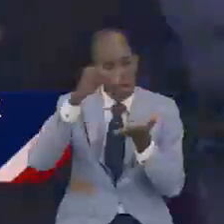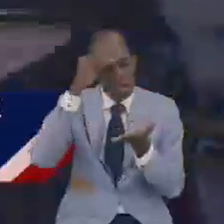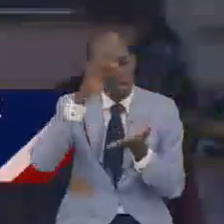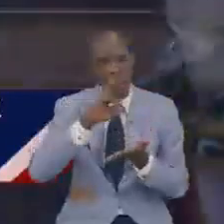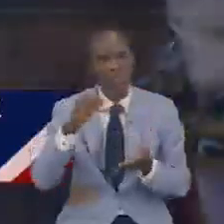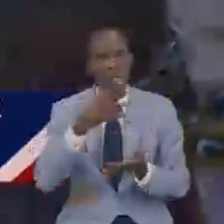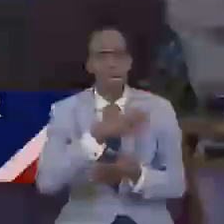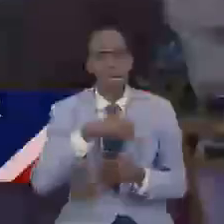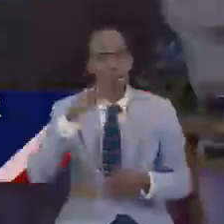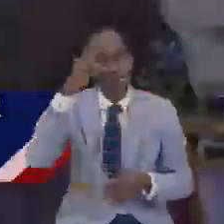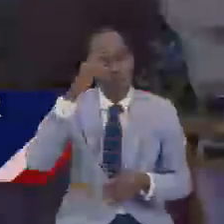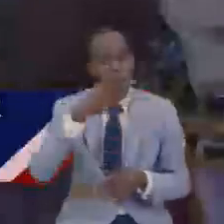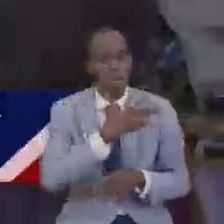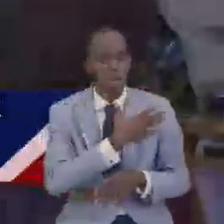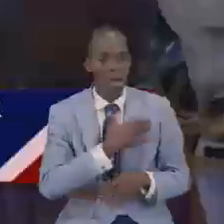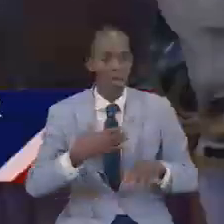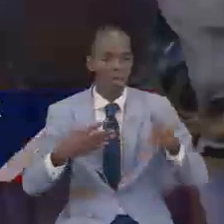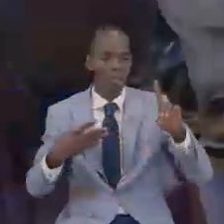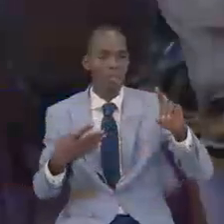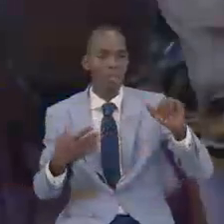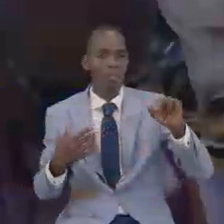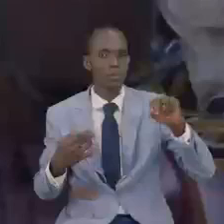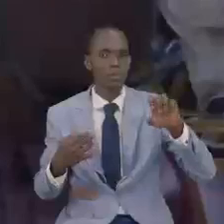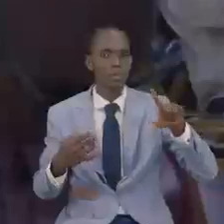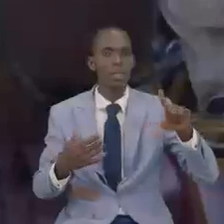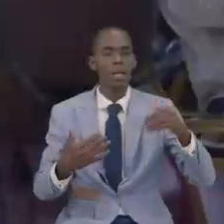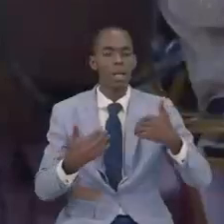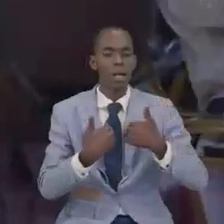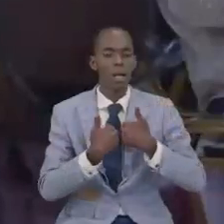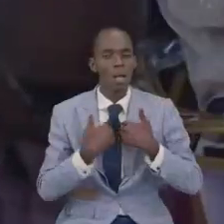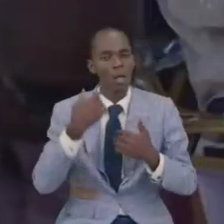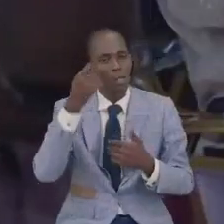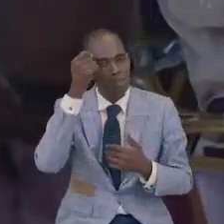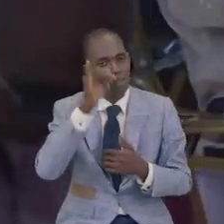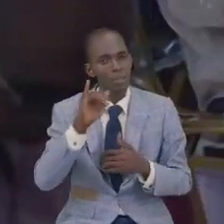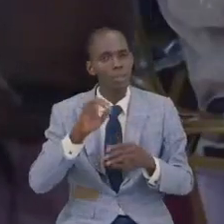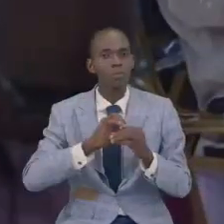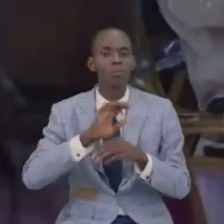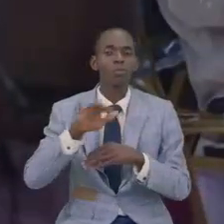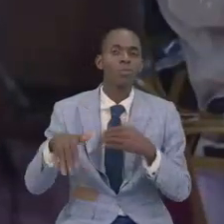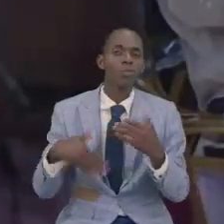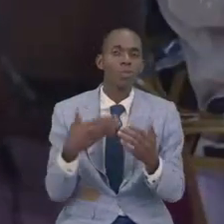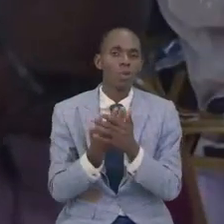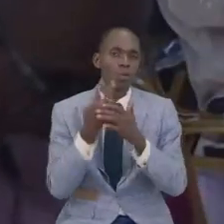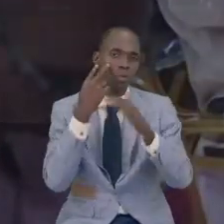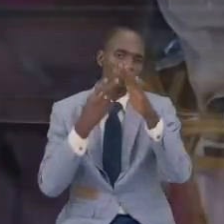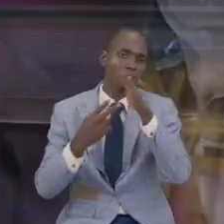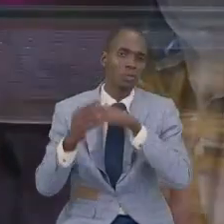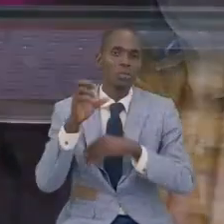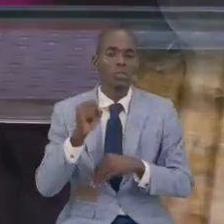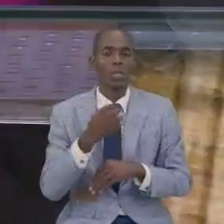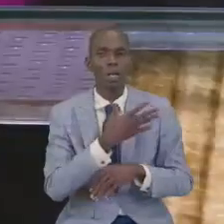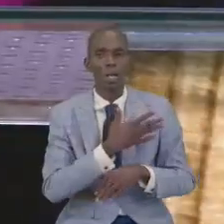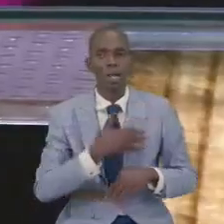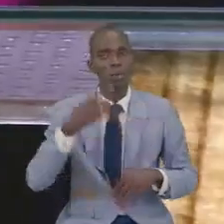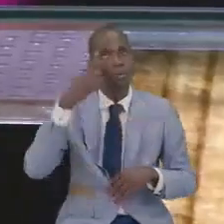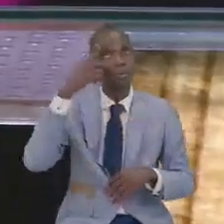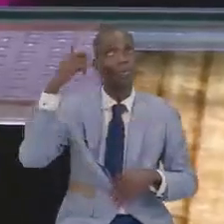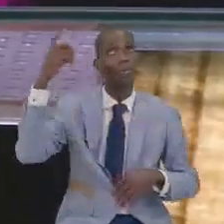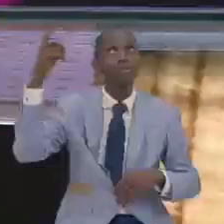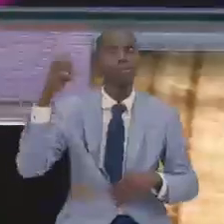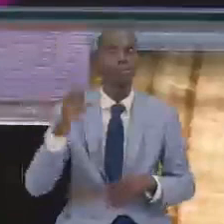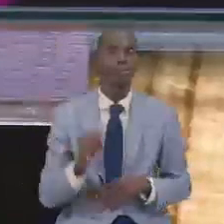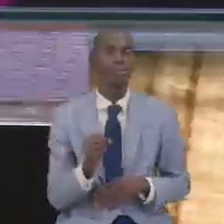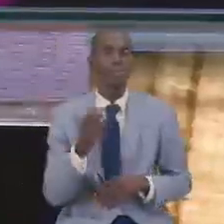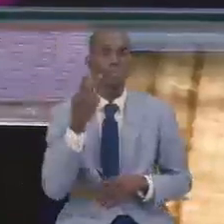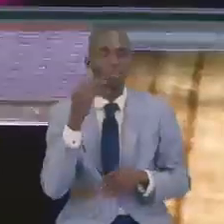Daniel had understanding in all visions and dreams. Visions and dreams. Look